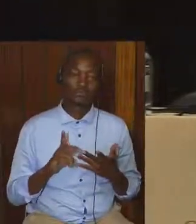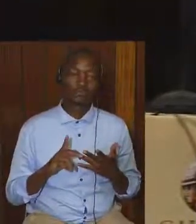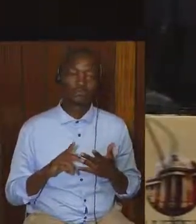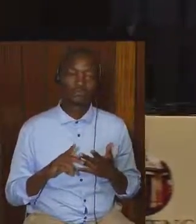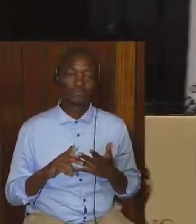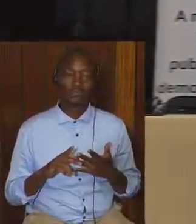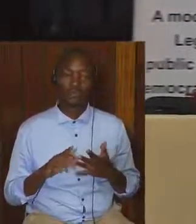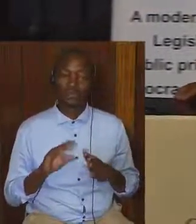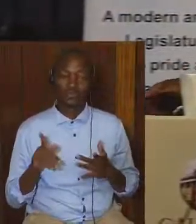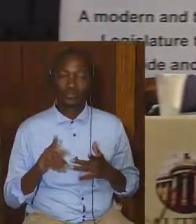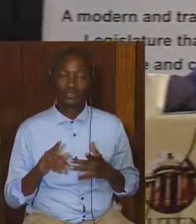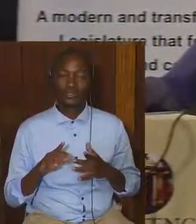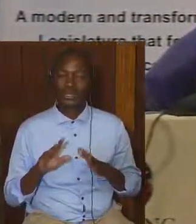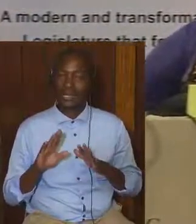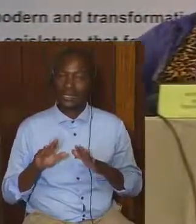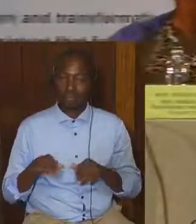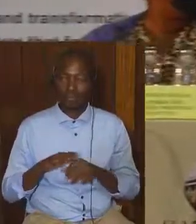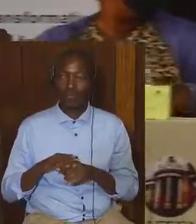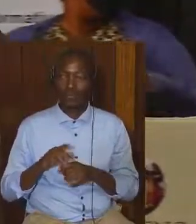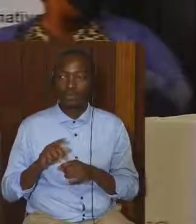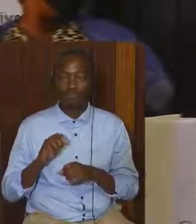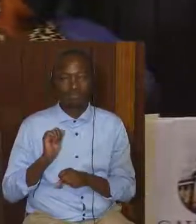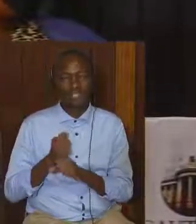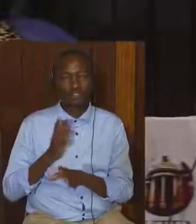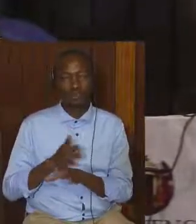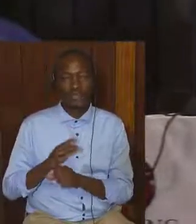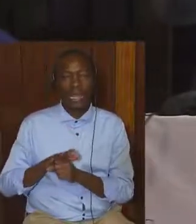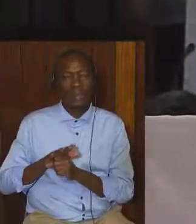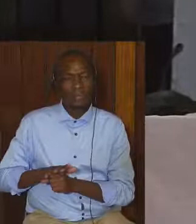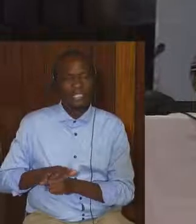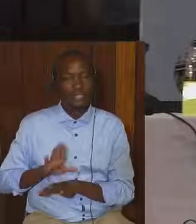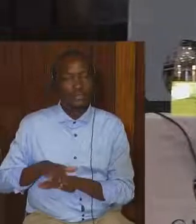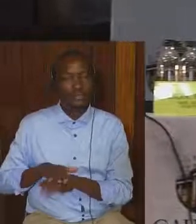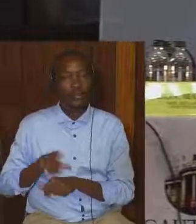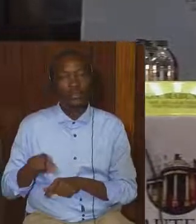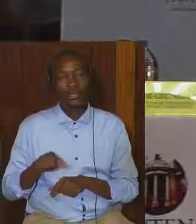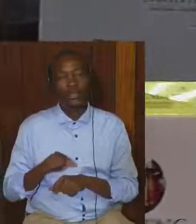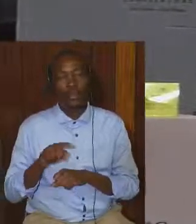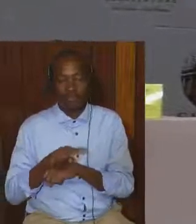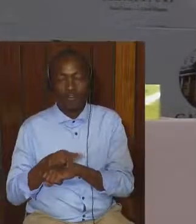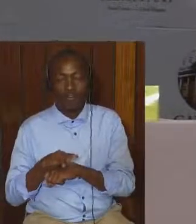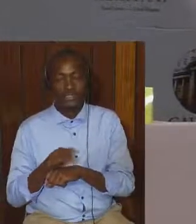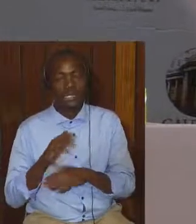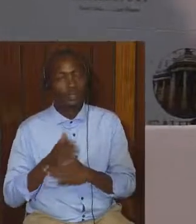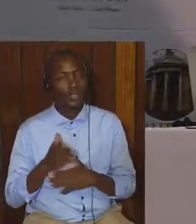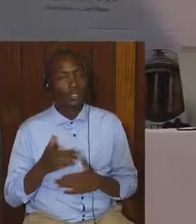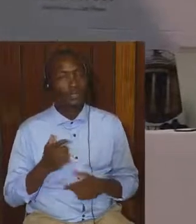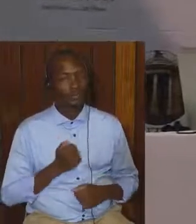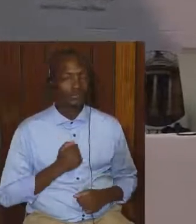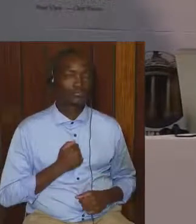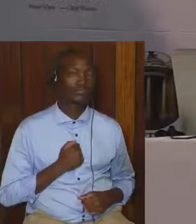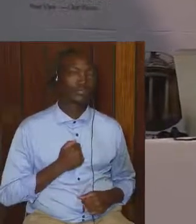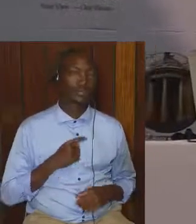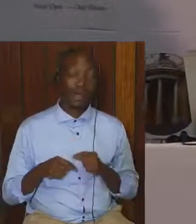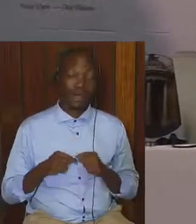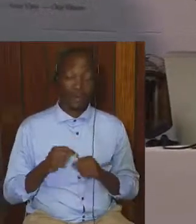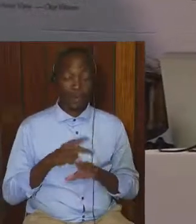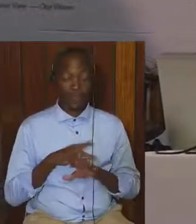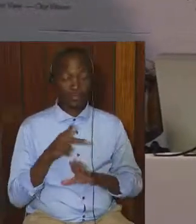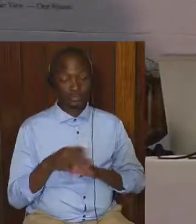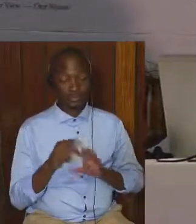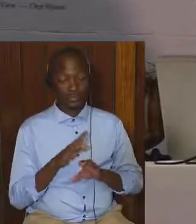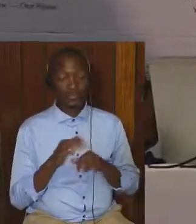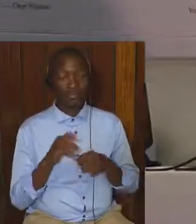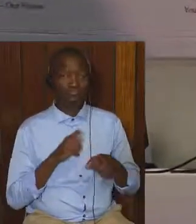release the pressure. We will keep up the pressure in terms of our oversight work. Also, in terms of these projects that we've